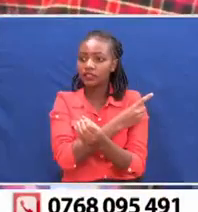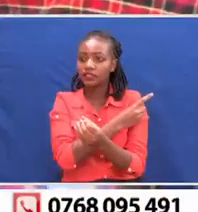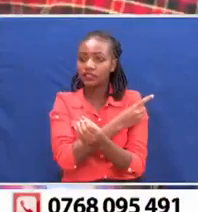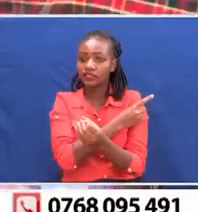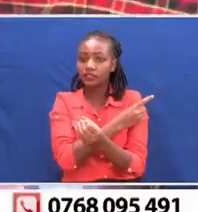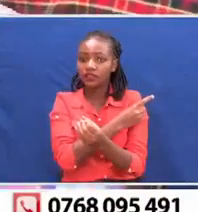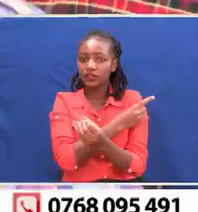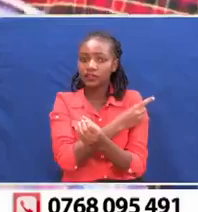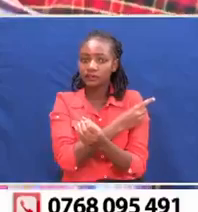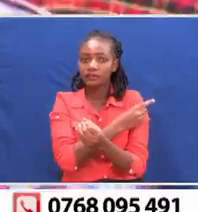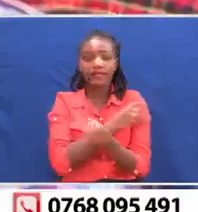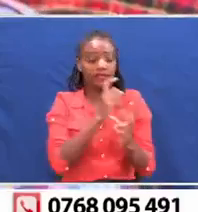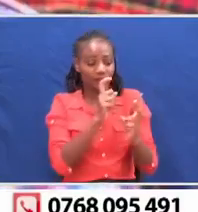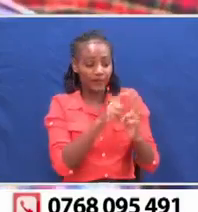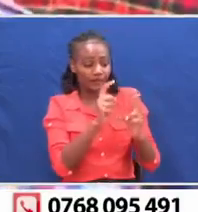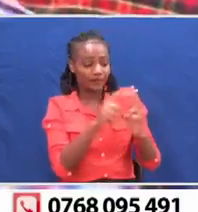they tested him